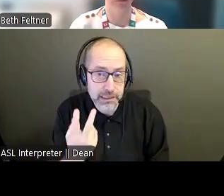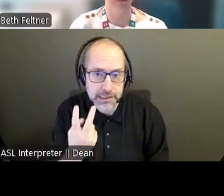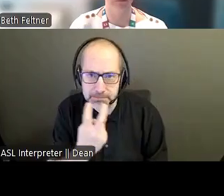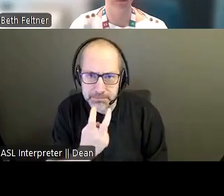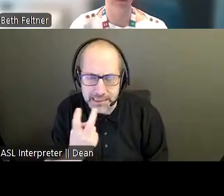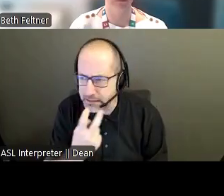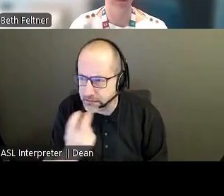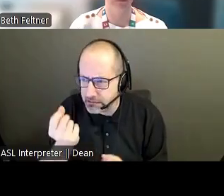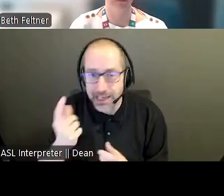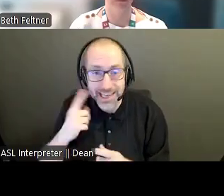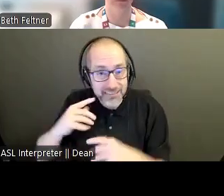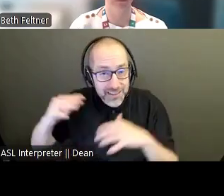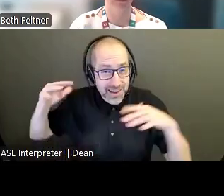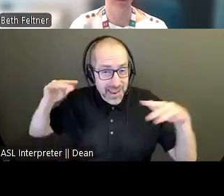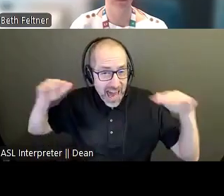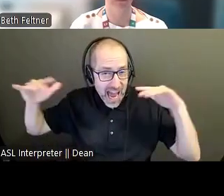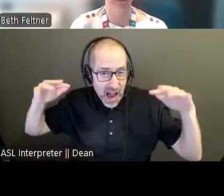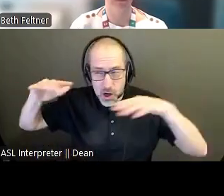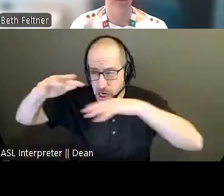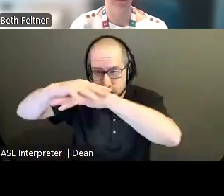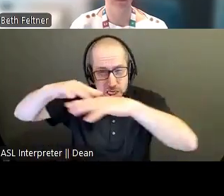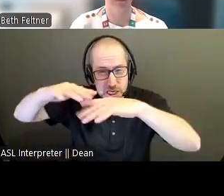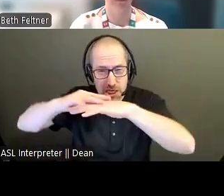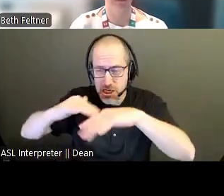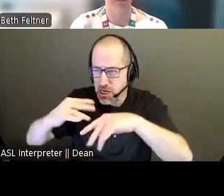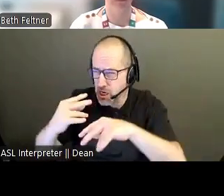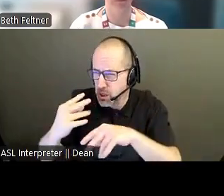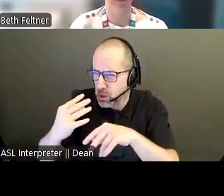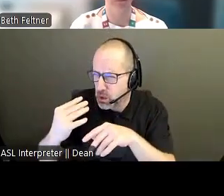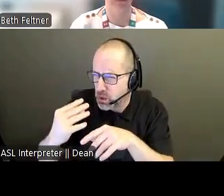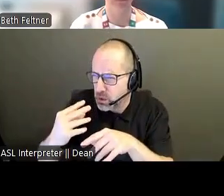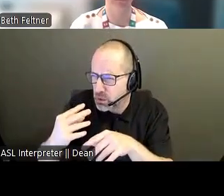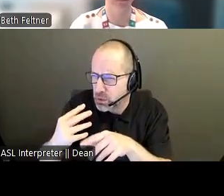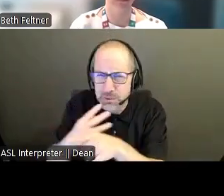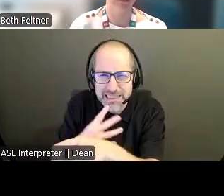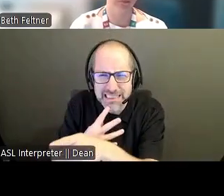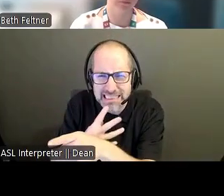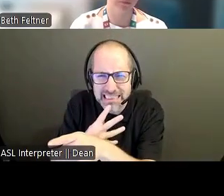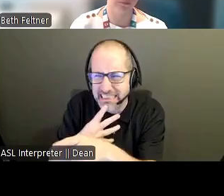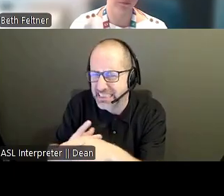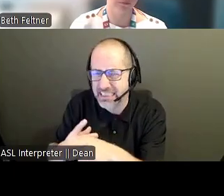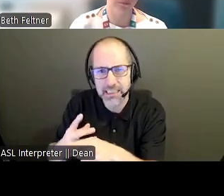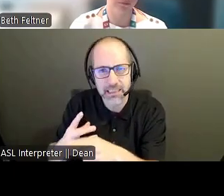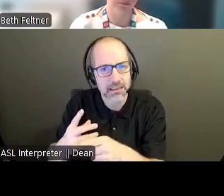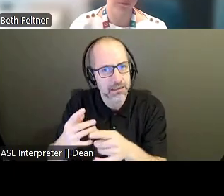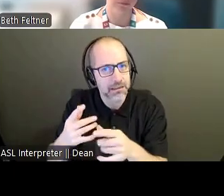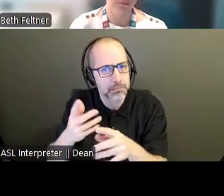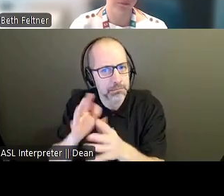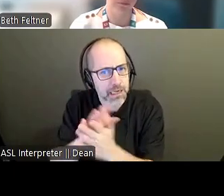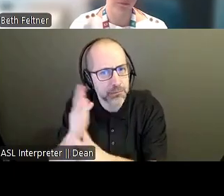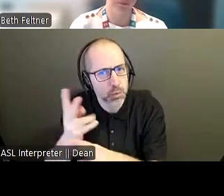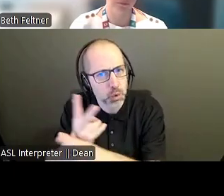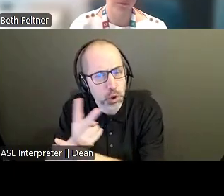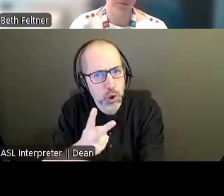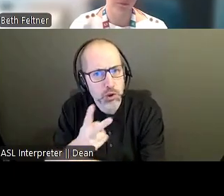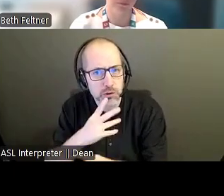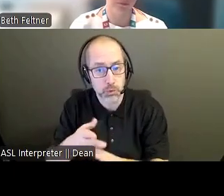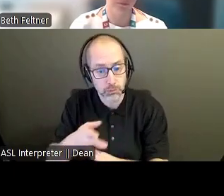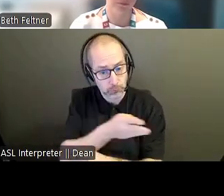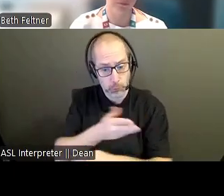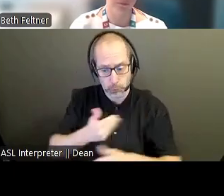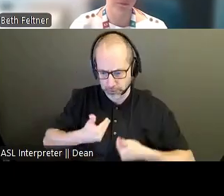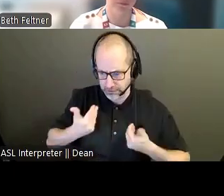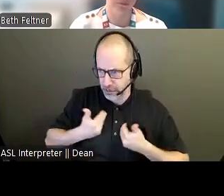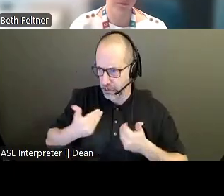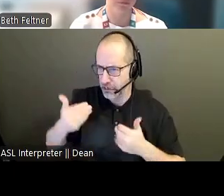So noise is tricky for everybody, even people with normal hearing, but you might start to notice, more difficulty conversing